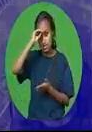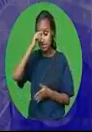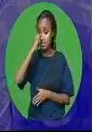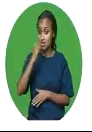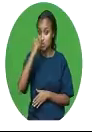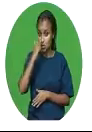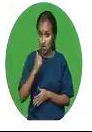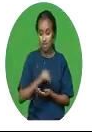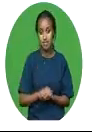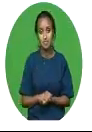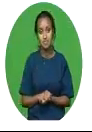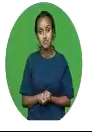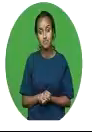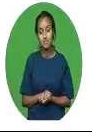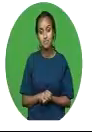as usual.